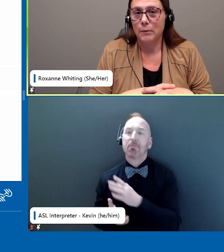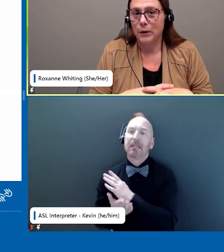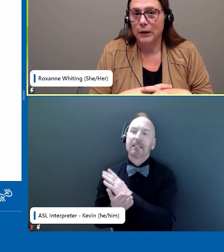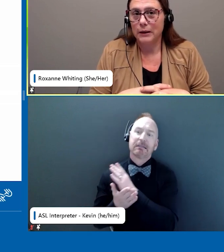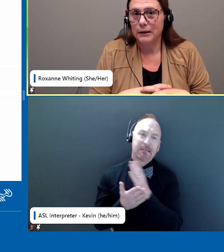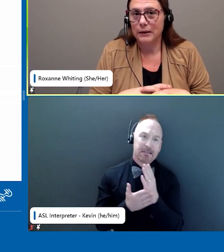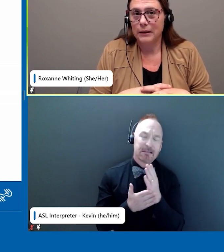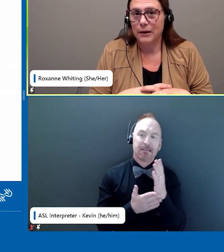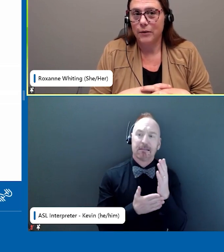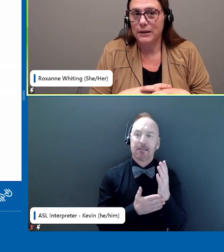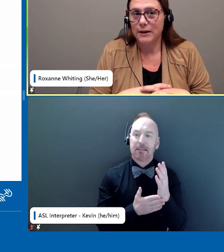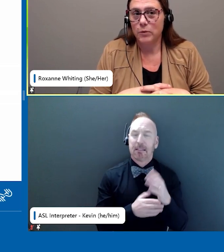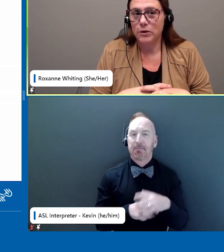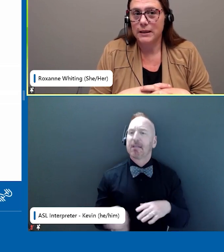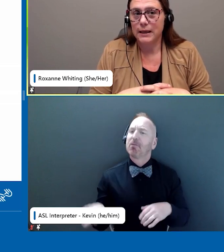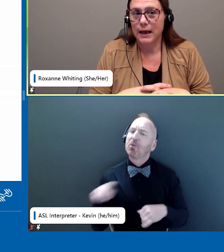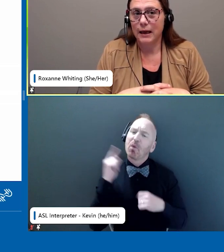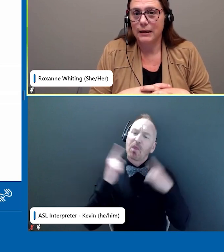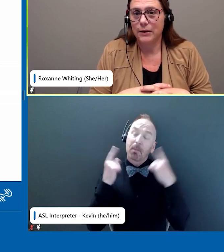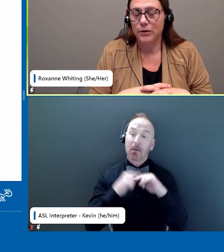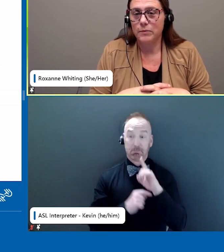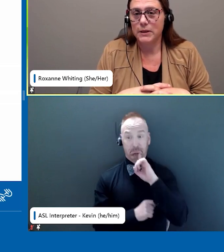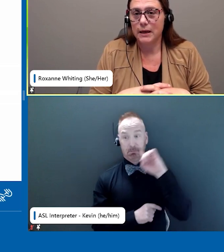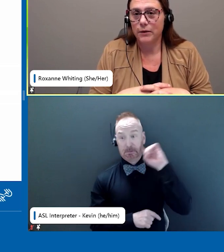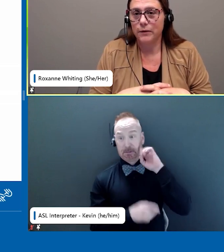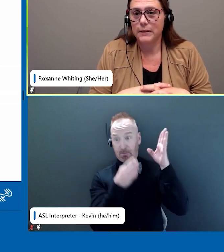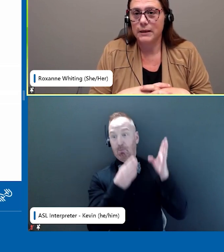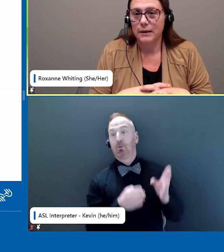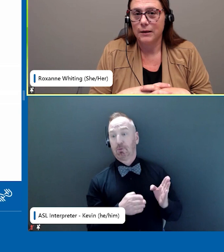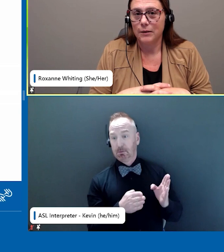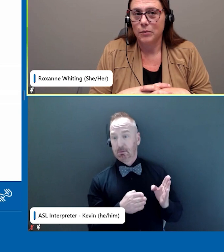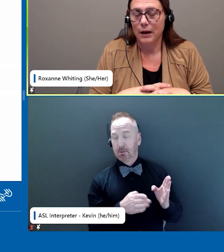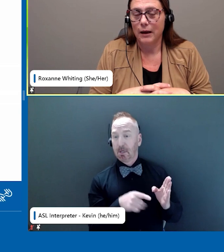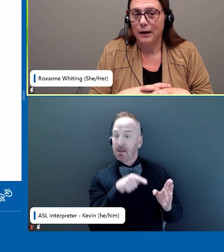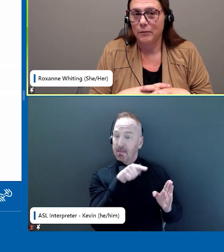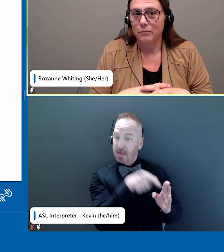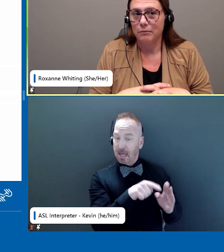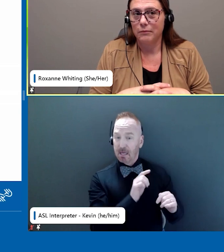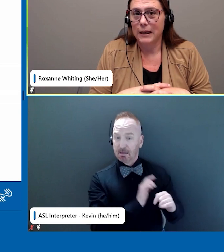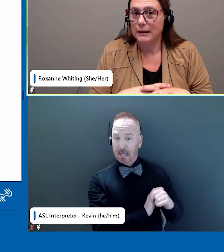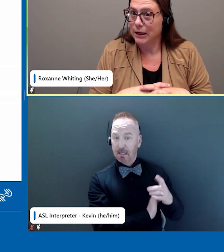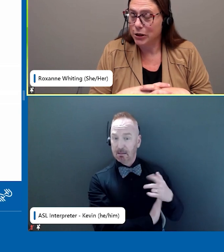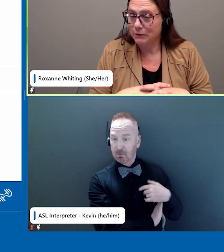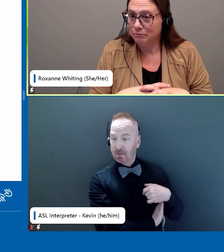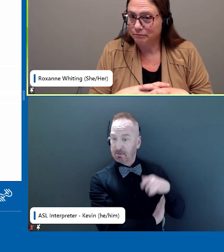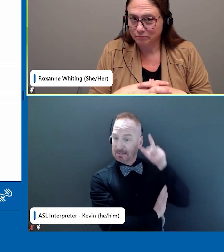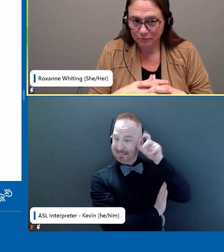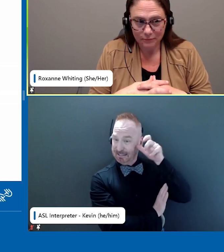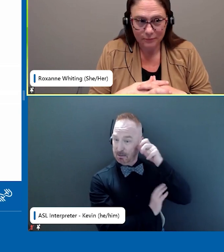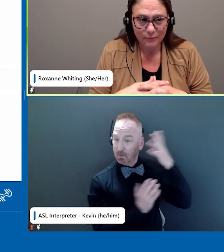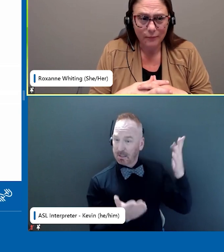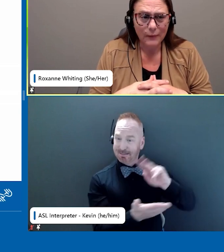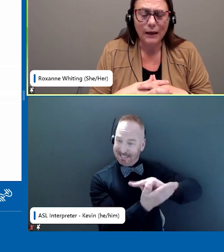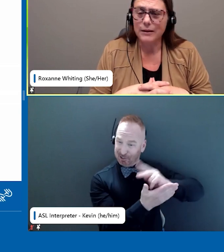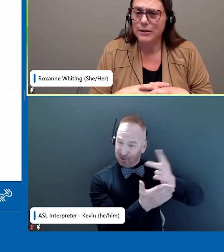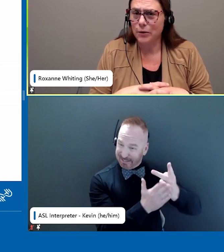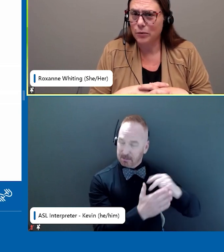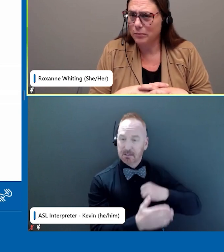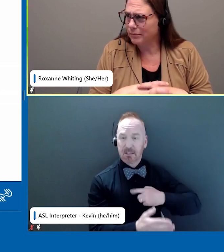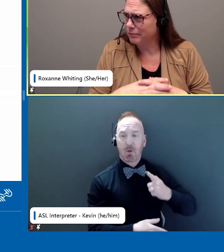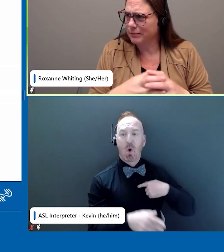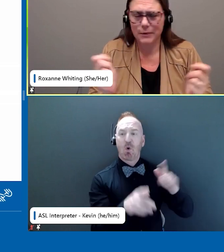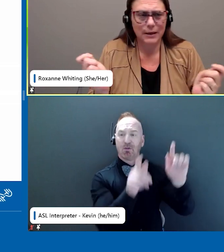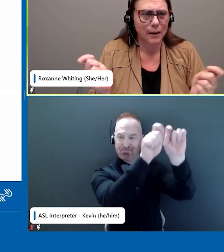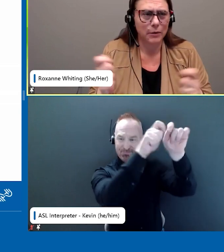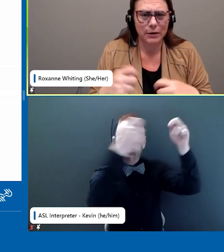if you think about it, you know, a deaf person can't hear themselves um, in the kitchen.